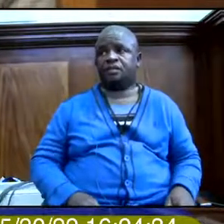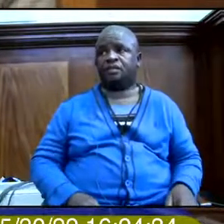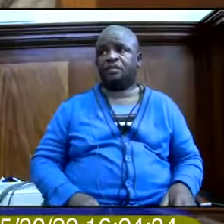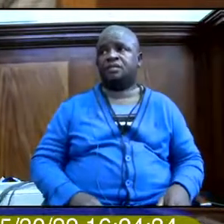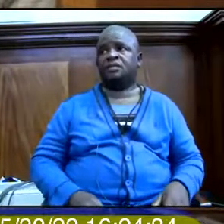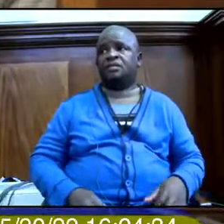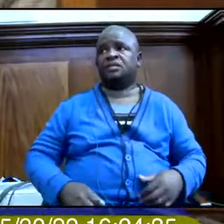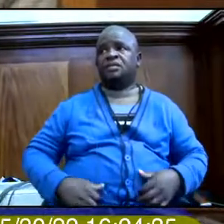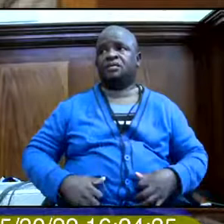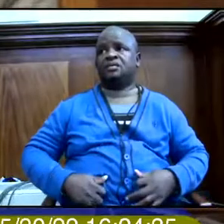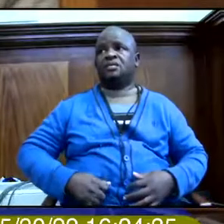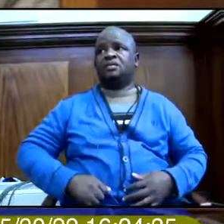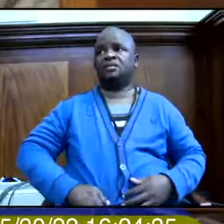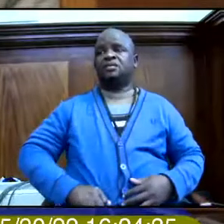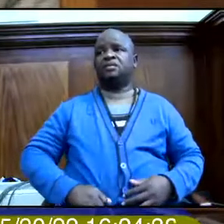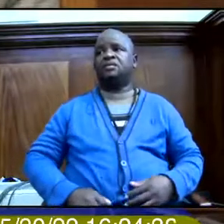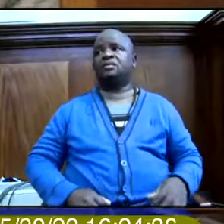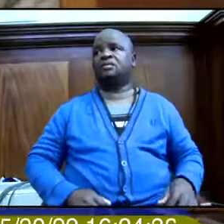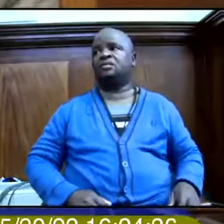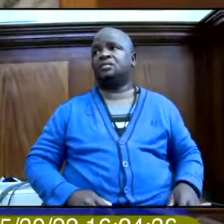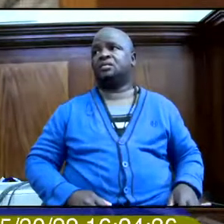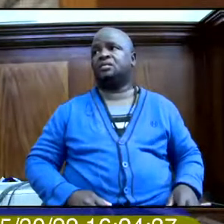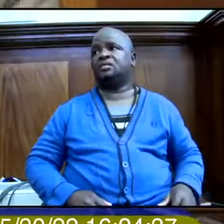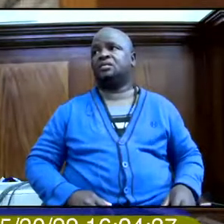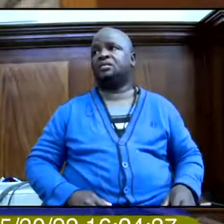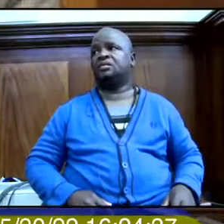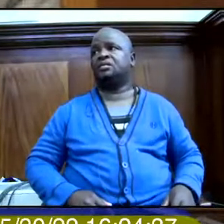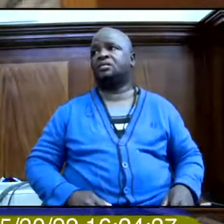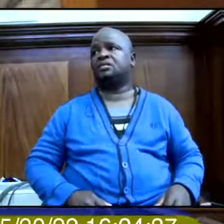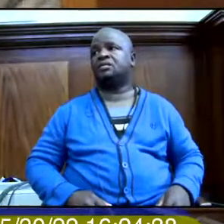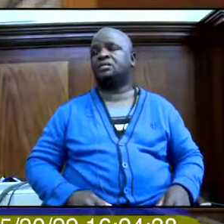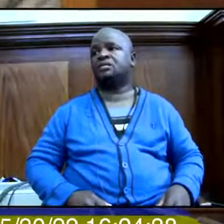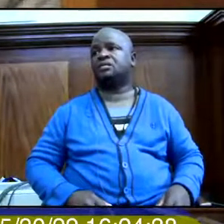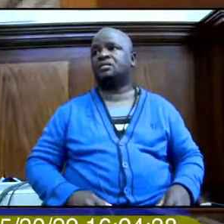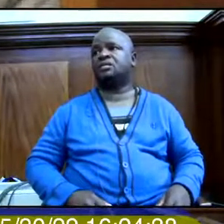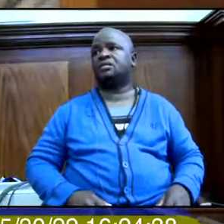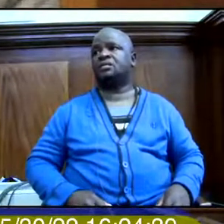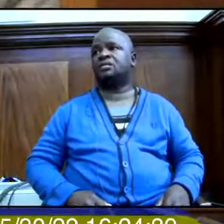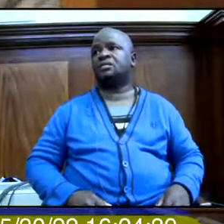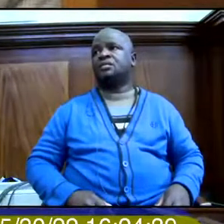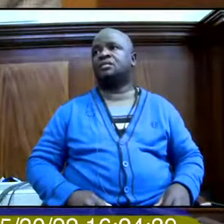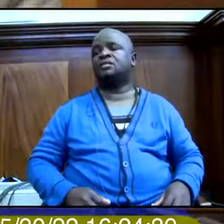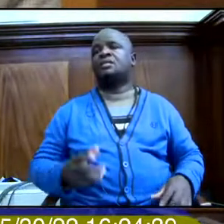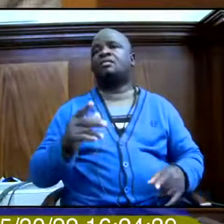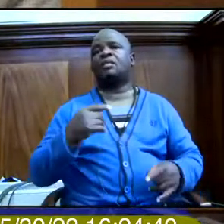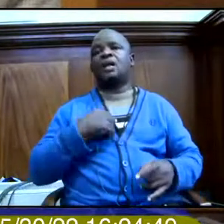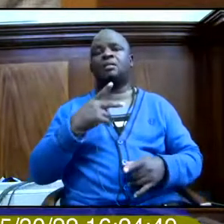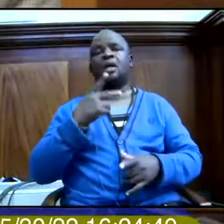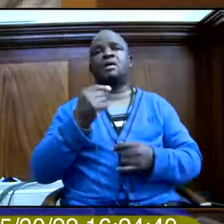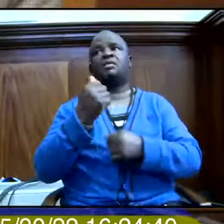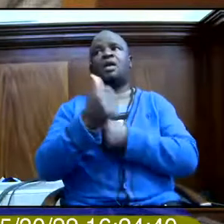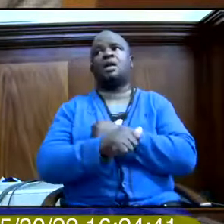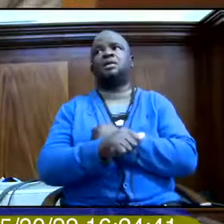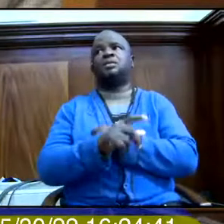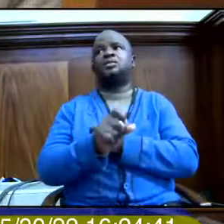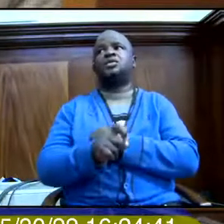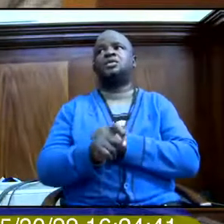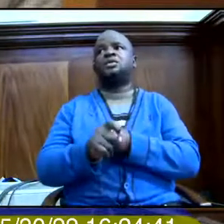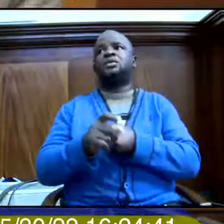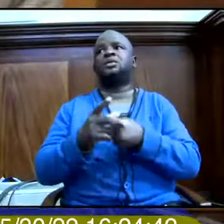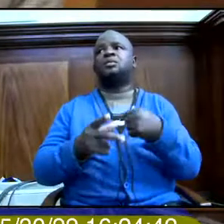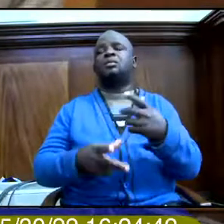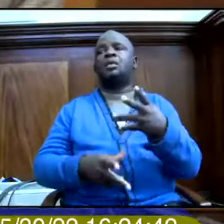now it was i think we still have the last one it was only just an addition from the main presentation done by